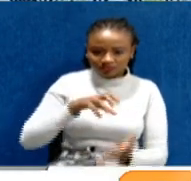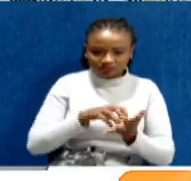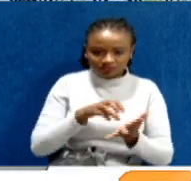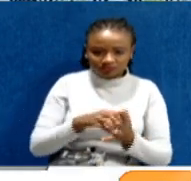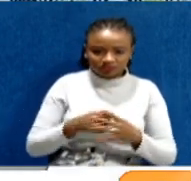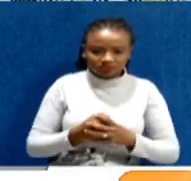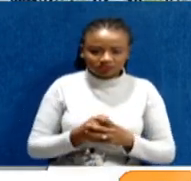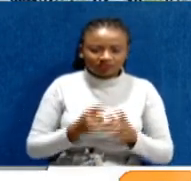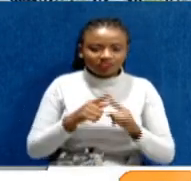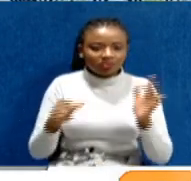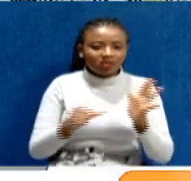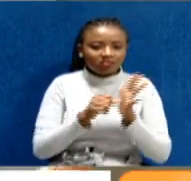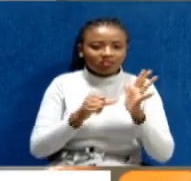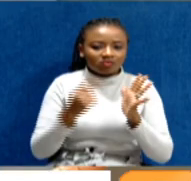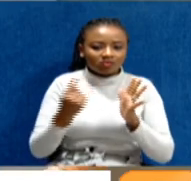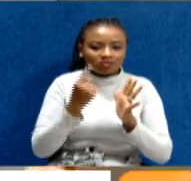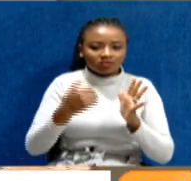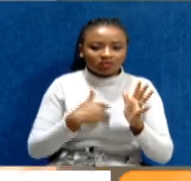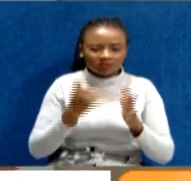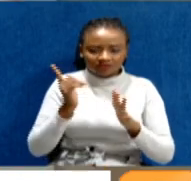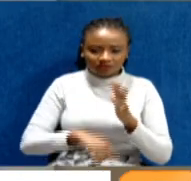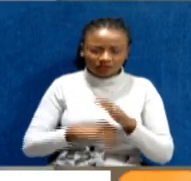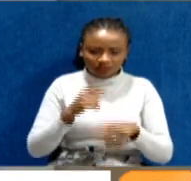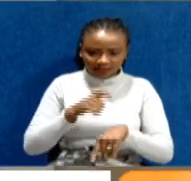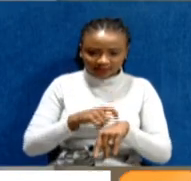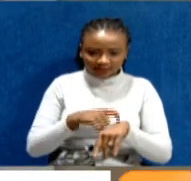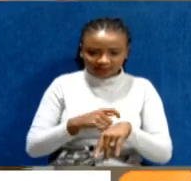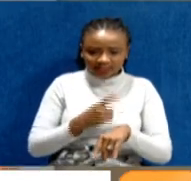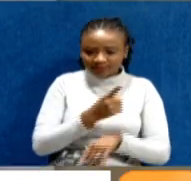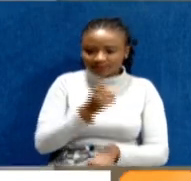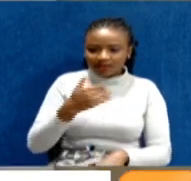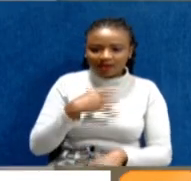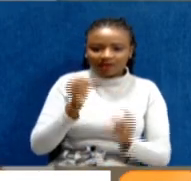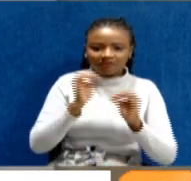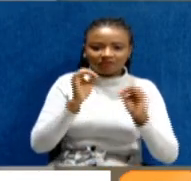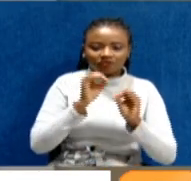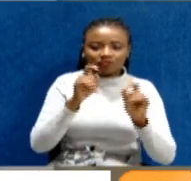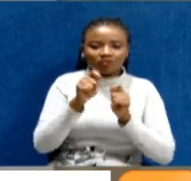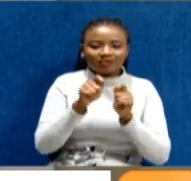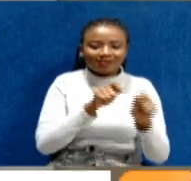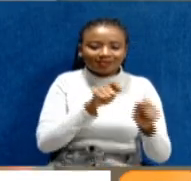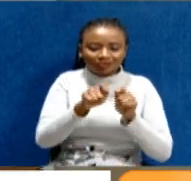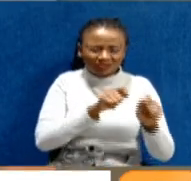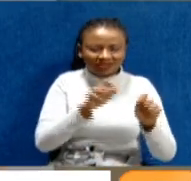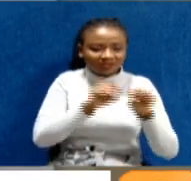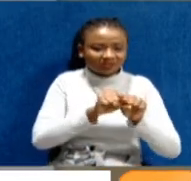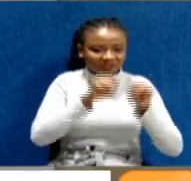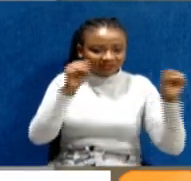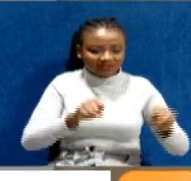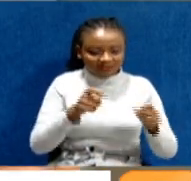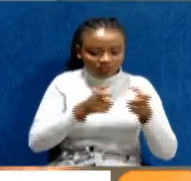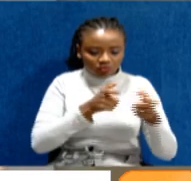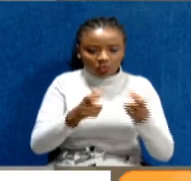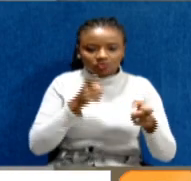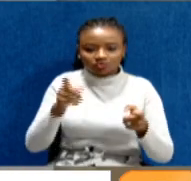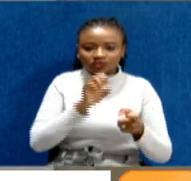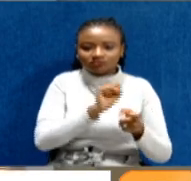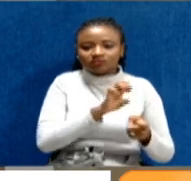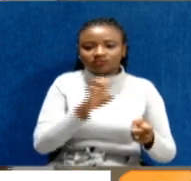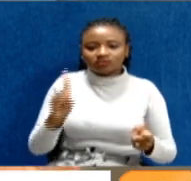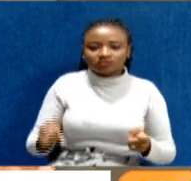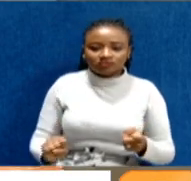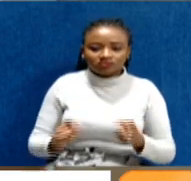conditions. The only problem comes when now there are no regulatory systems to manage those seeds. So what should we